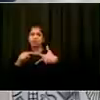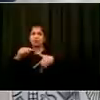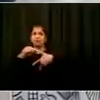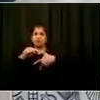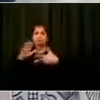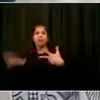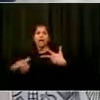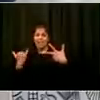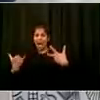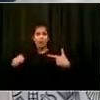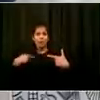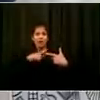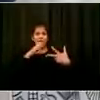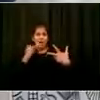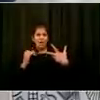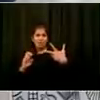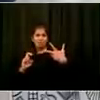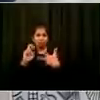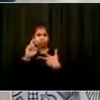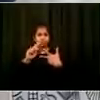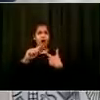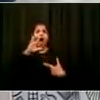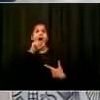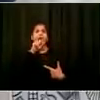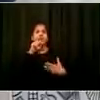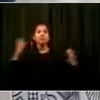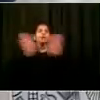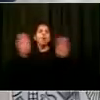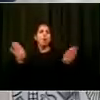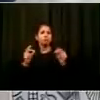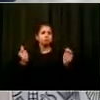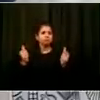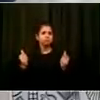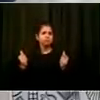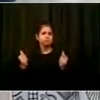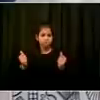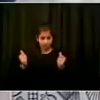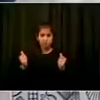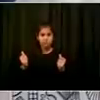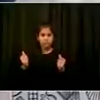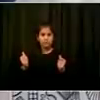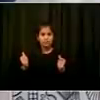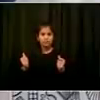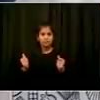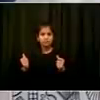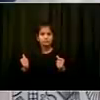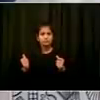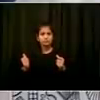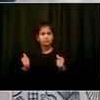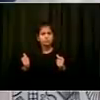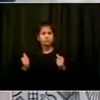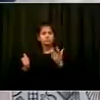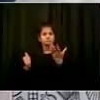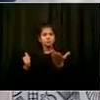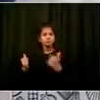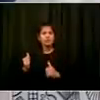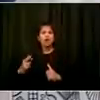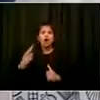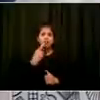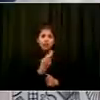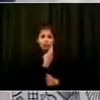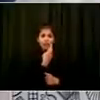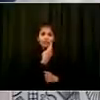or gyms were going to be closed, I'm sorry to tell you that for the sake of those business owners and everyone who loves those gyms and loves indoor dining,